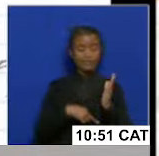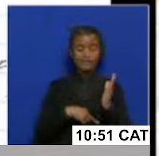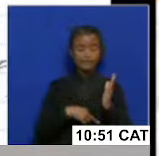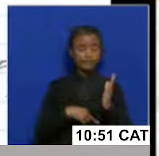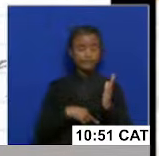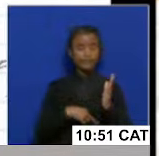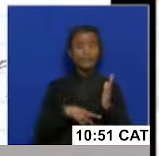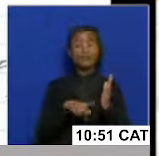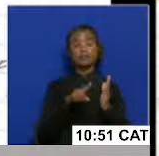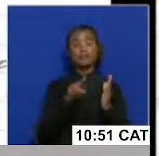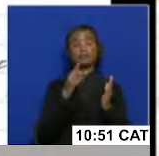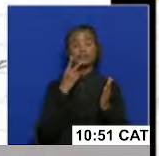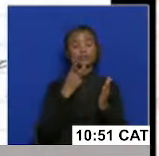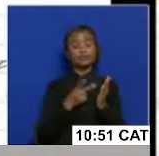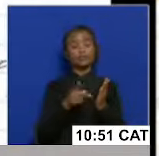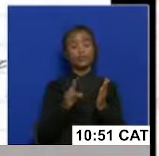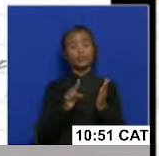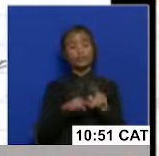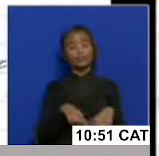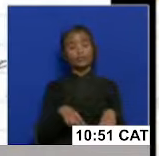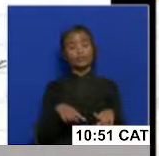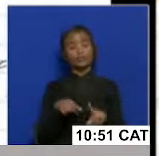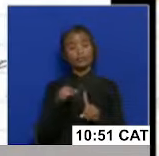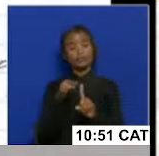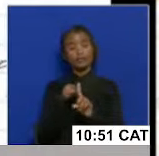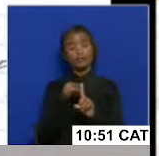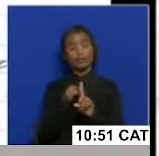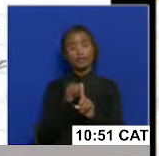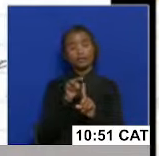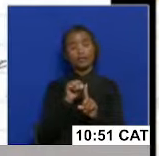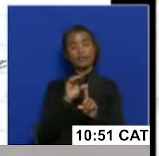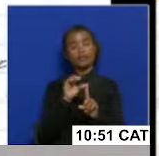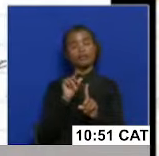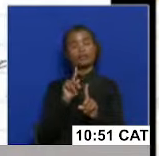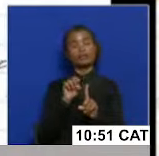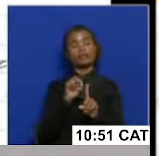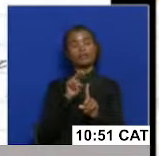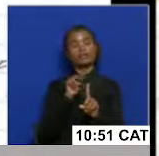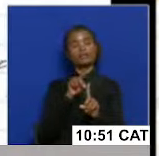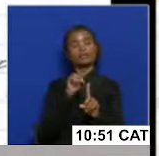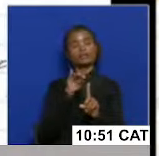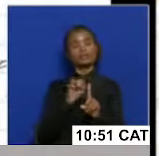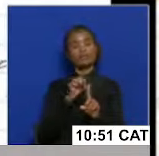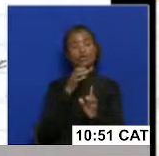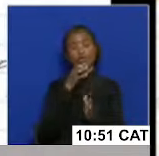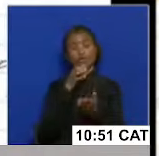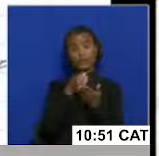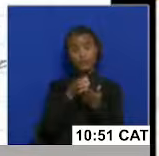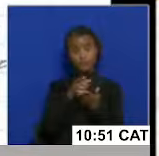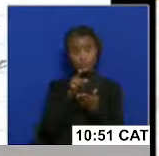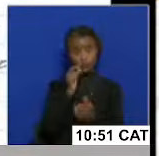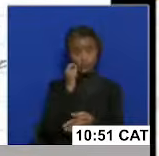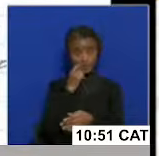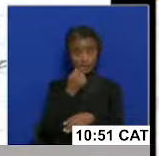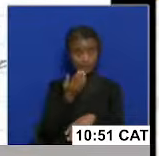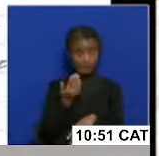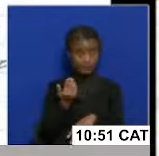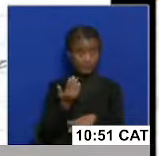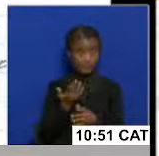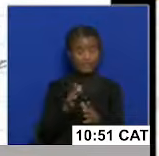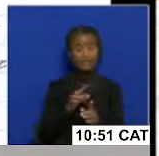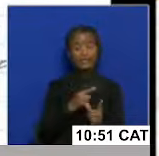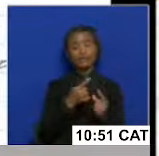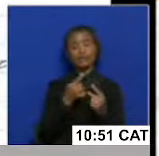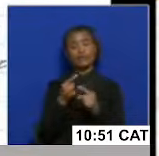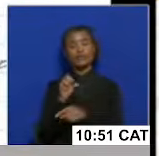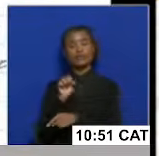Officer Mackenzie confirms what you said, which is that they went to the SAPS in Rosebank and they made an OB entry. Do you